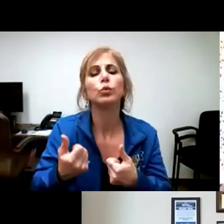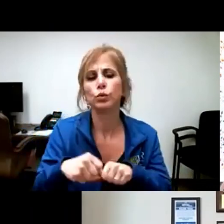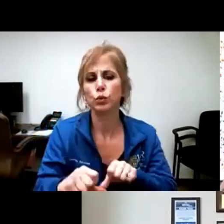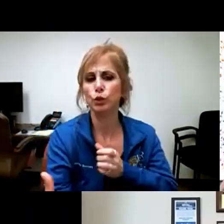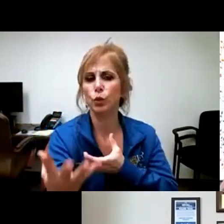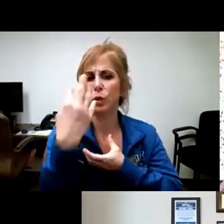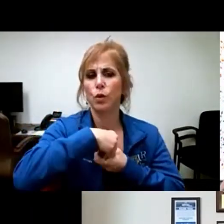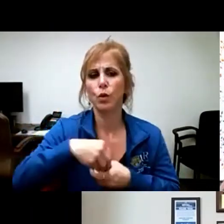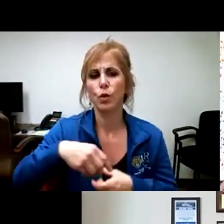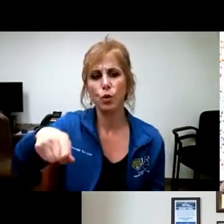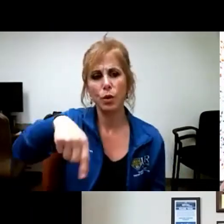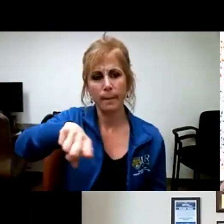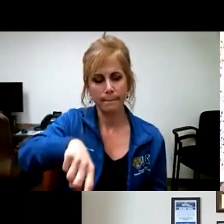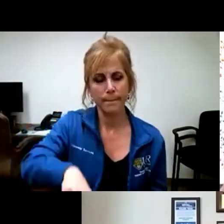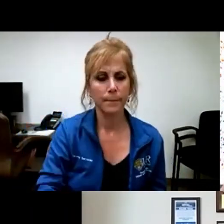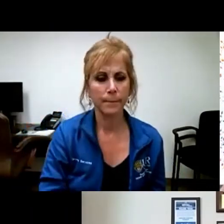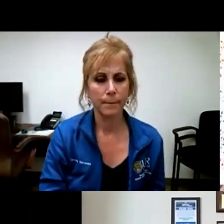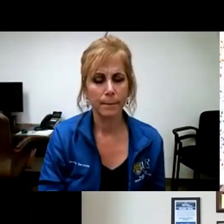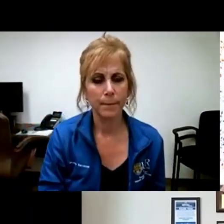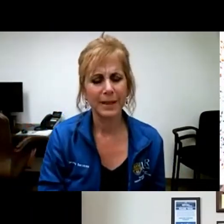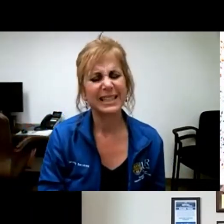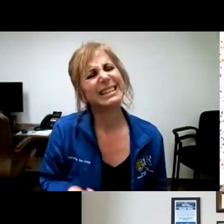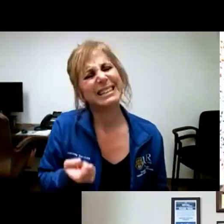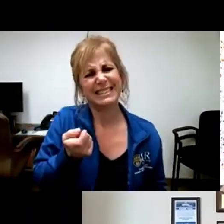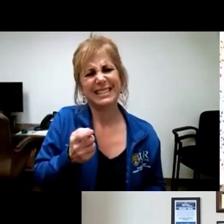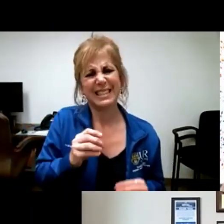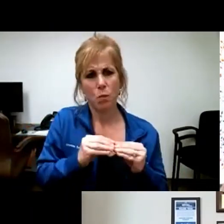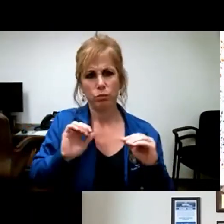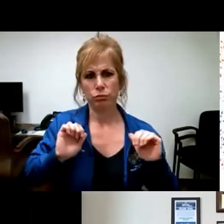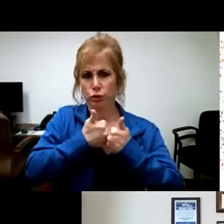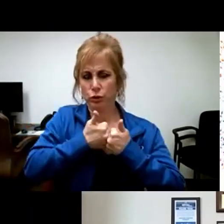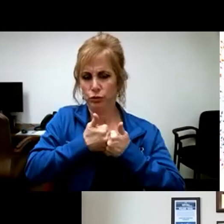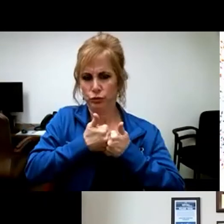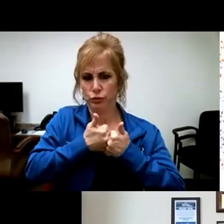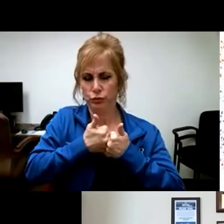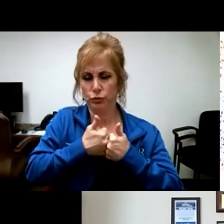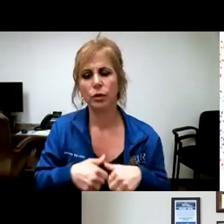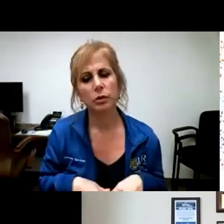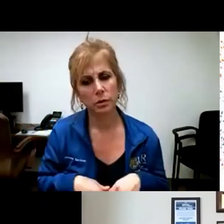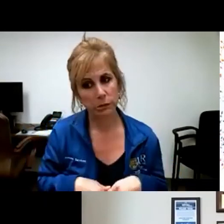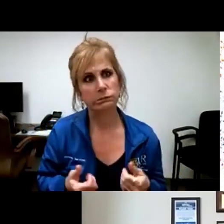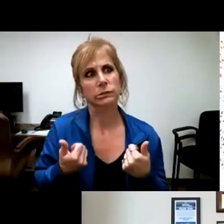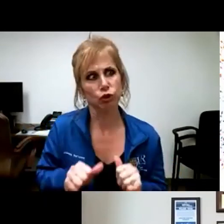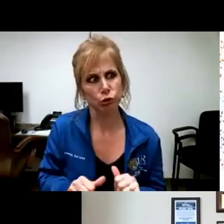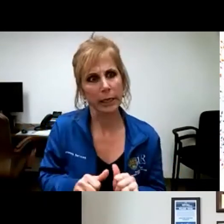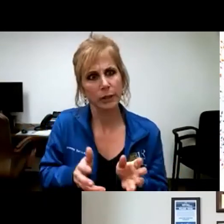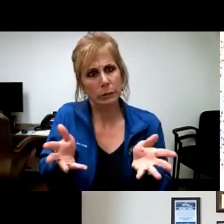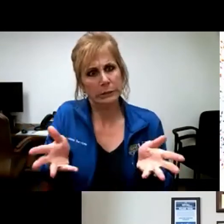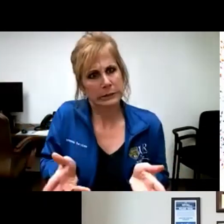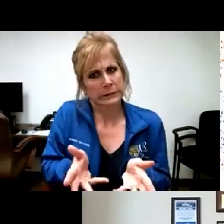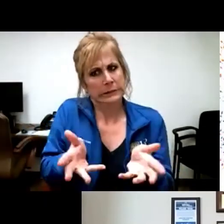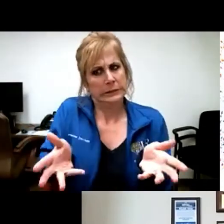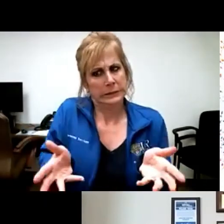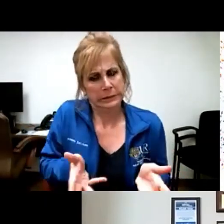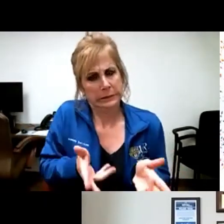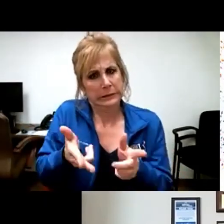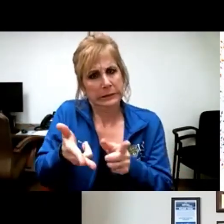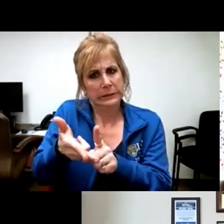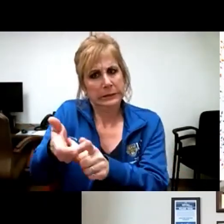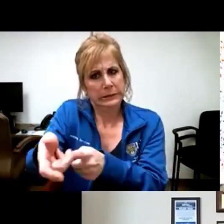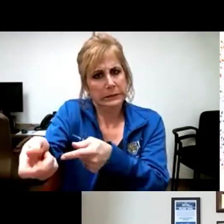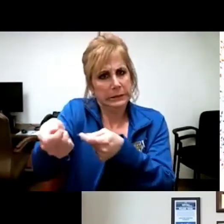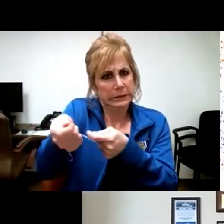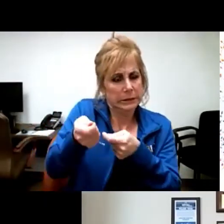Their participation is more difficult, but we are trying to include them. And in our